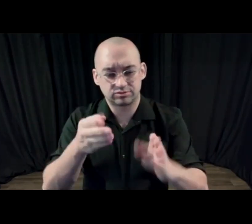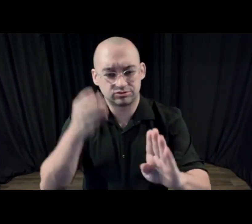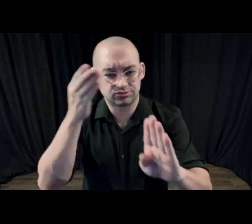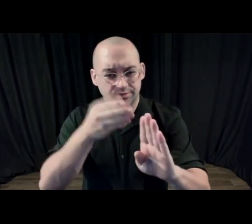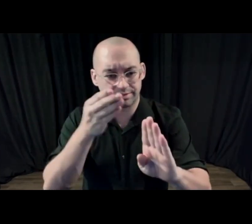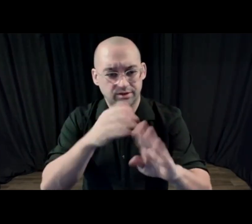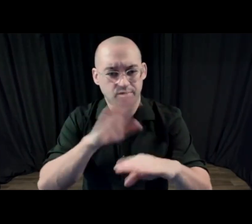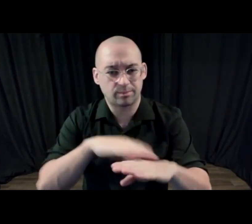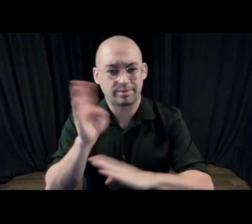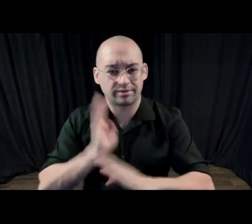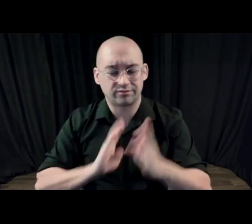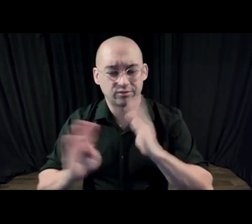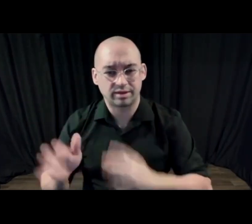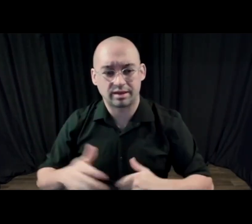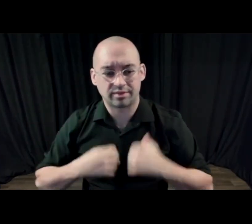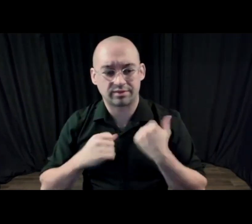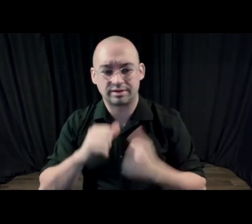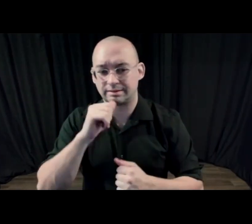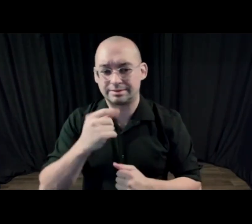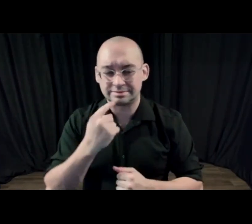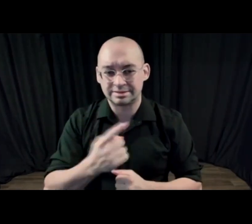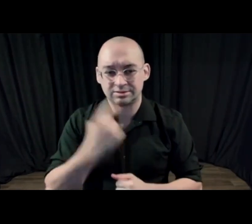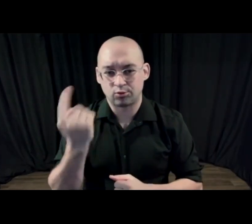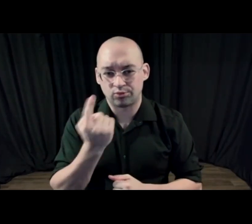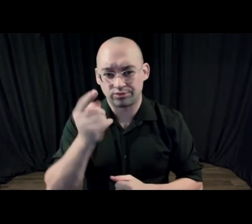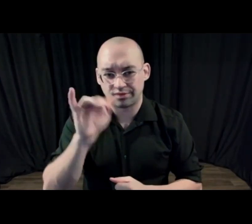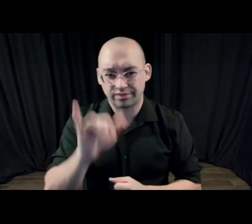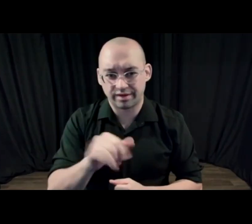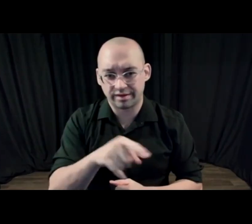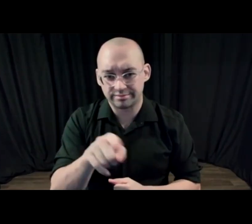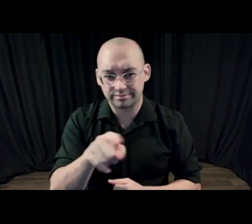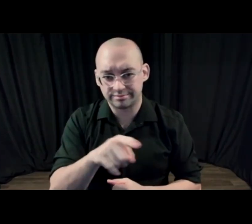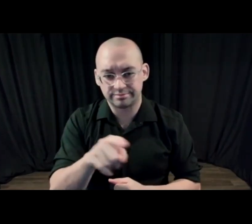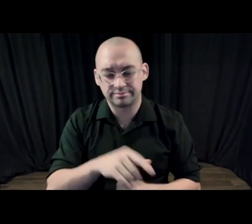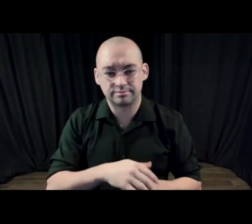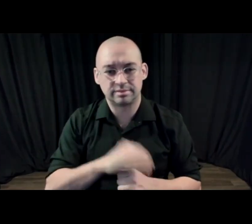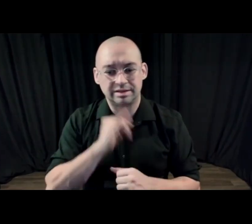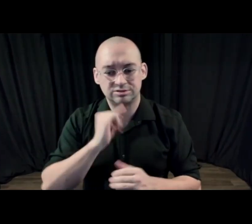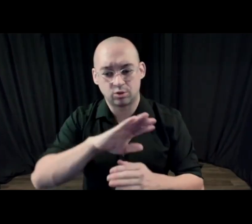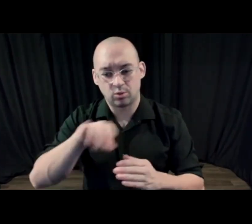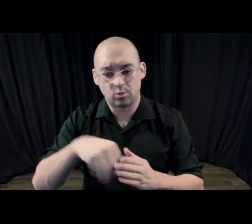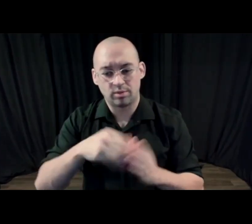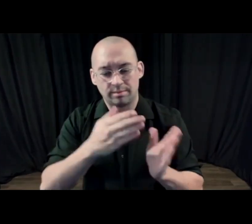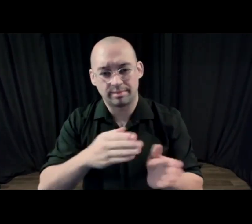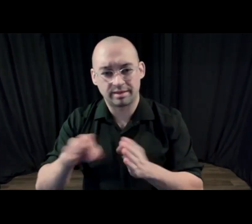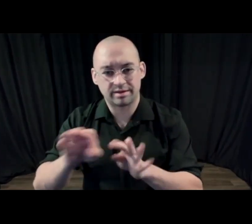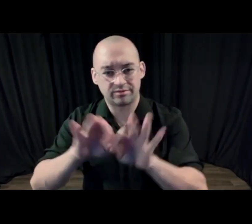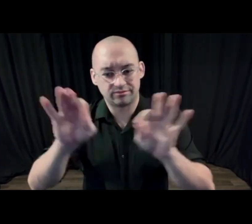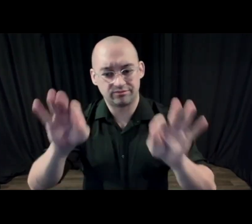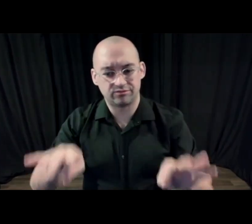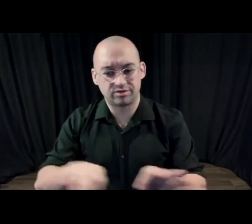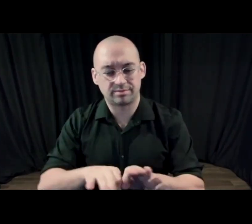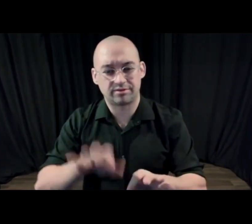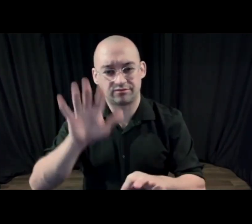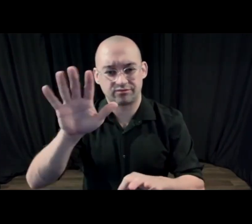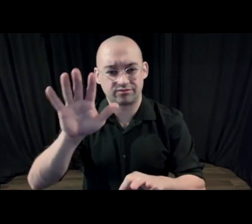that is not to say it's limited to those initiatives. This entire Master Plan for Aging frame, these 5 bold